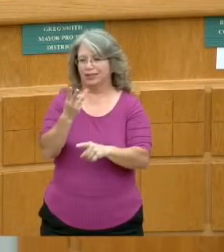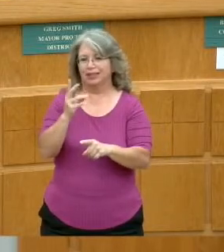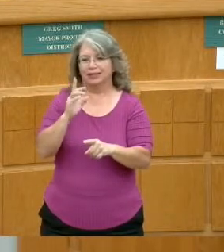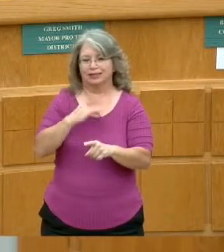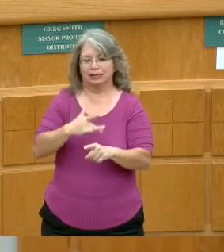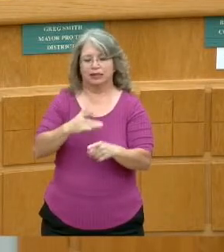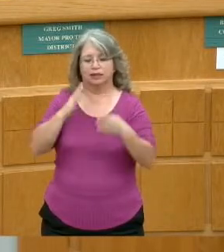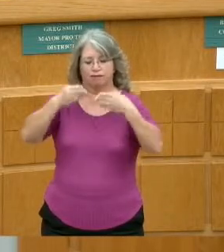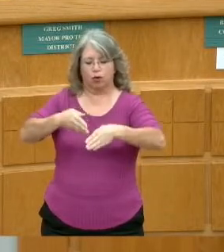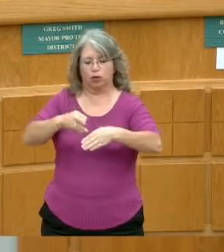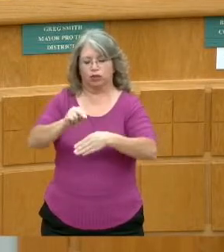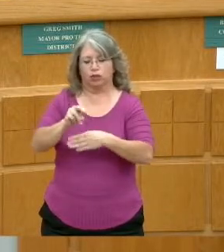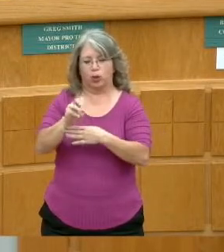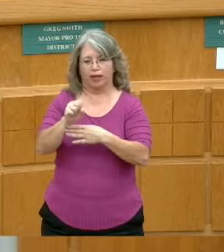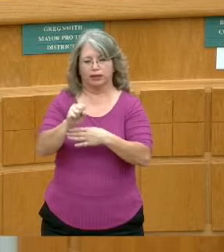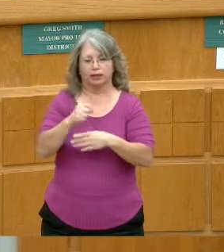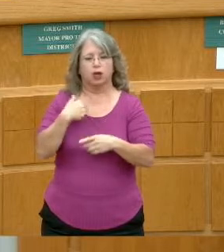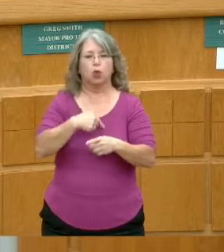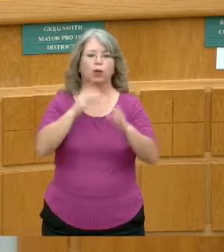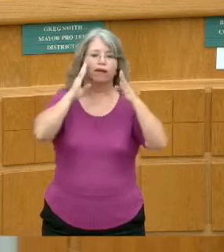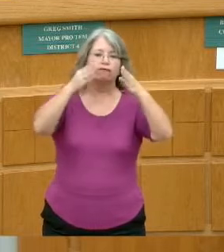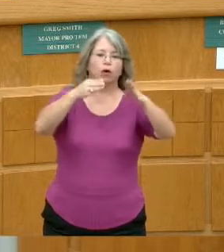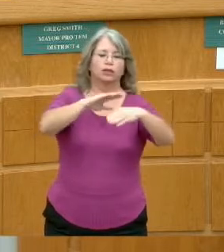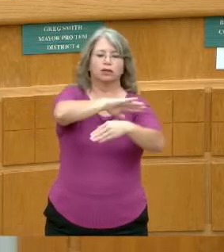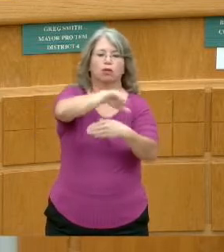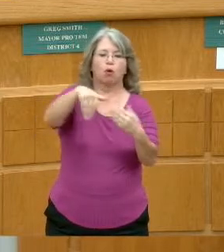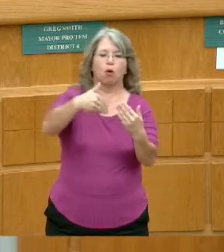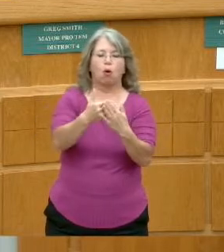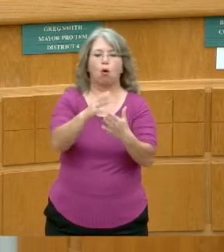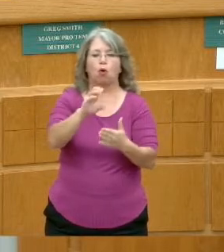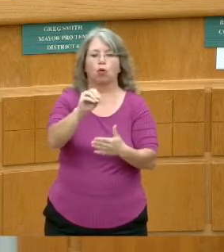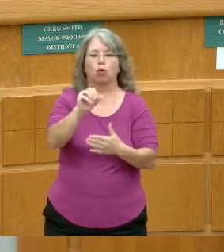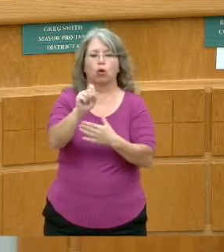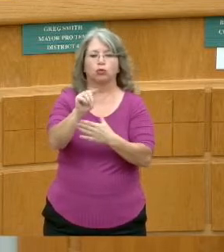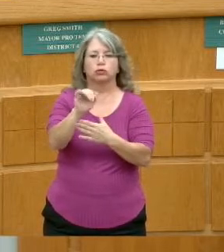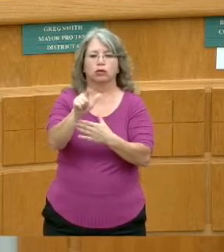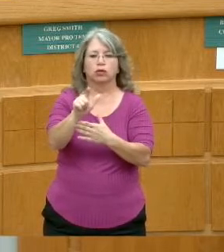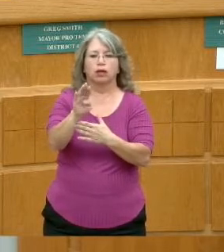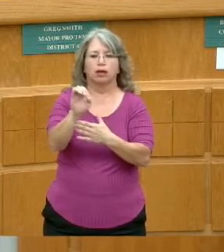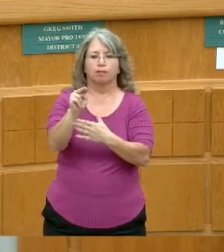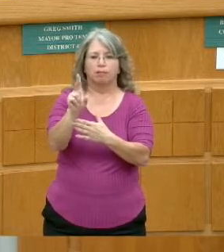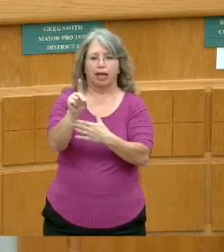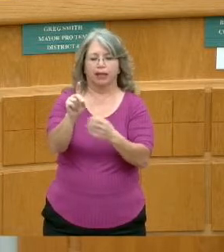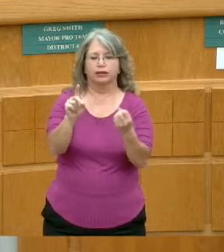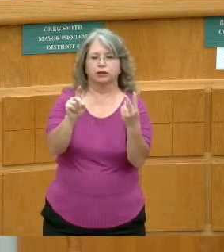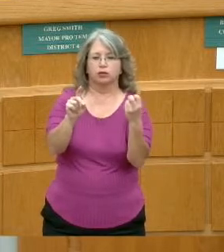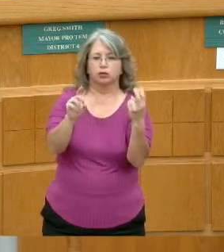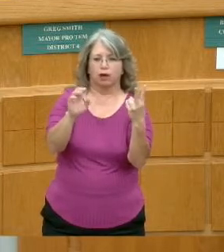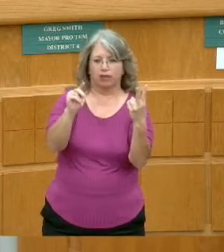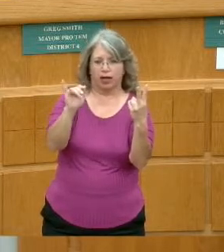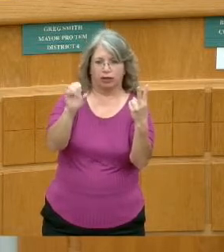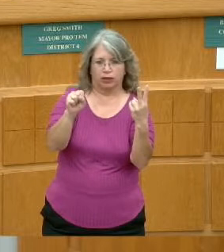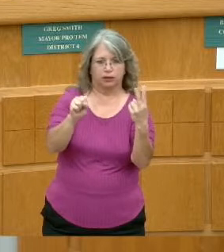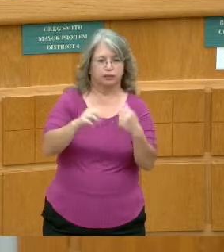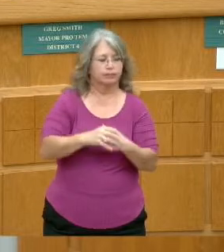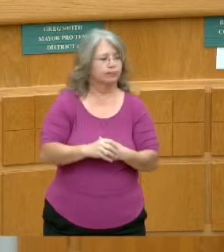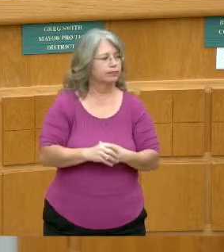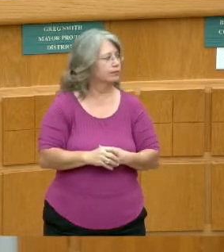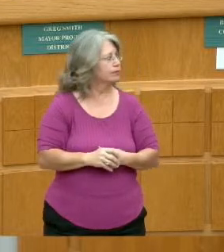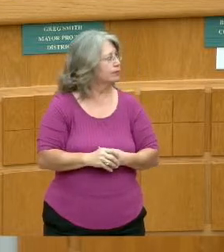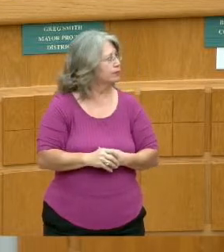Coastal Bend as much as possible. On the left, what you see here is a heat map of the total number of cases, and you can see